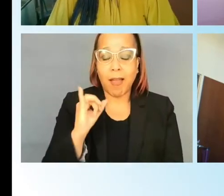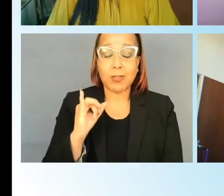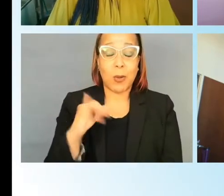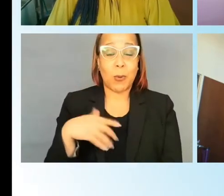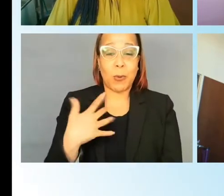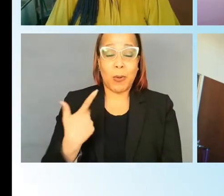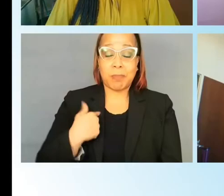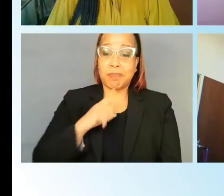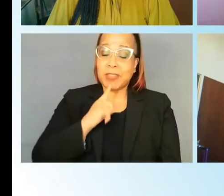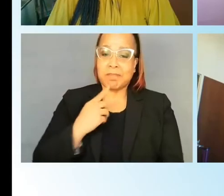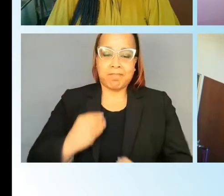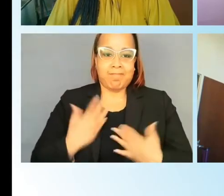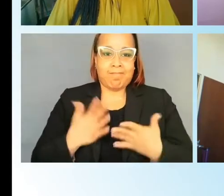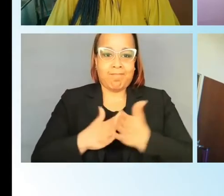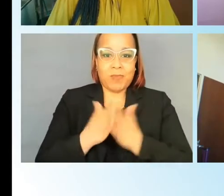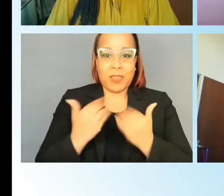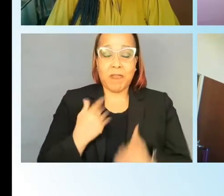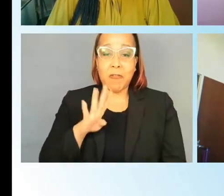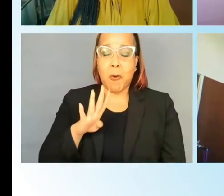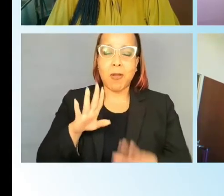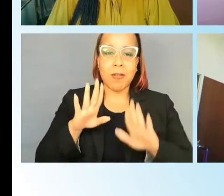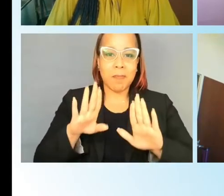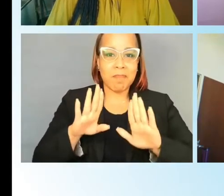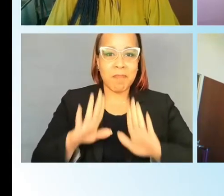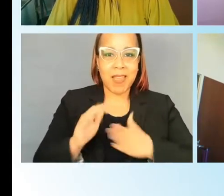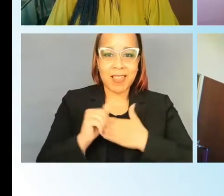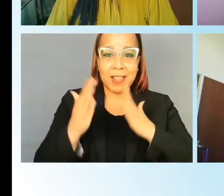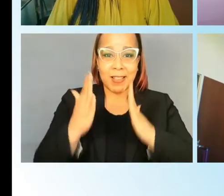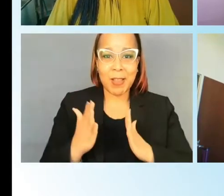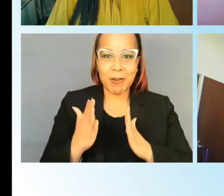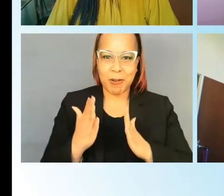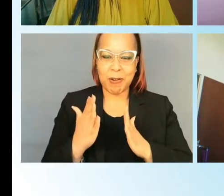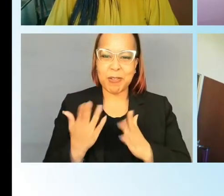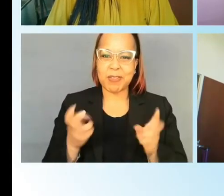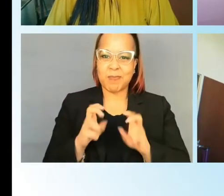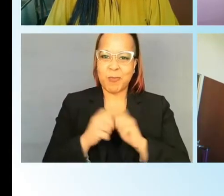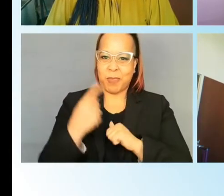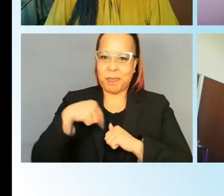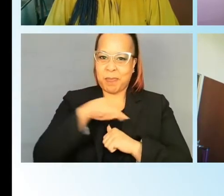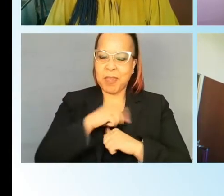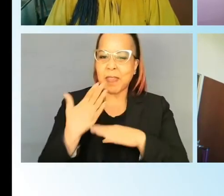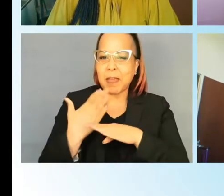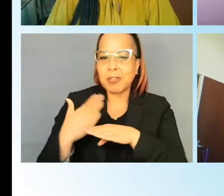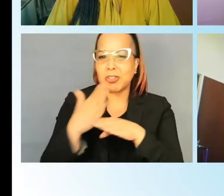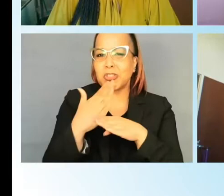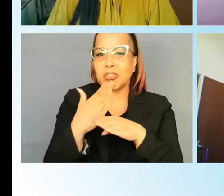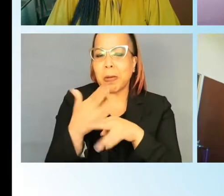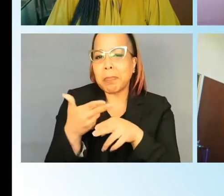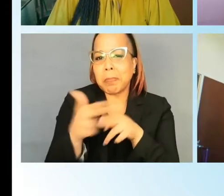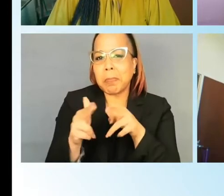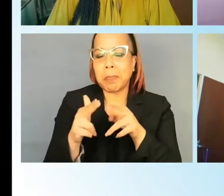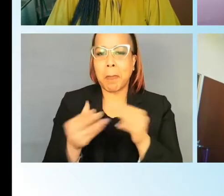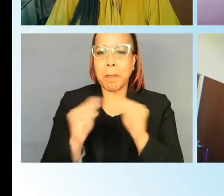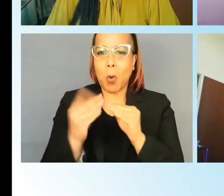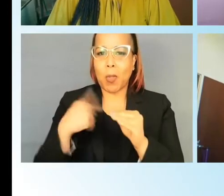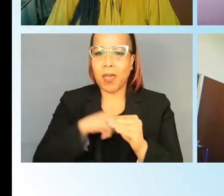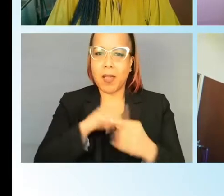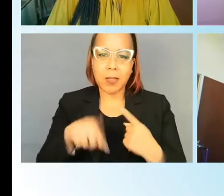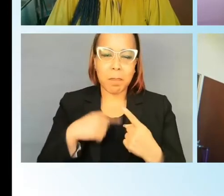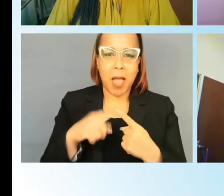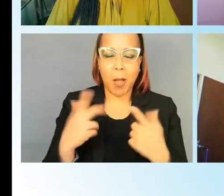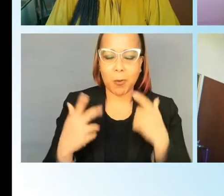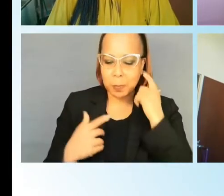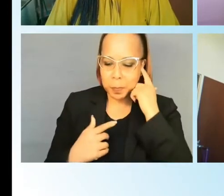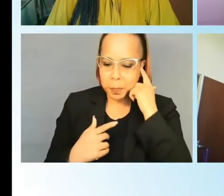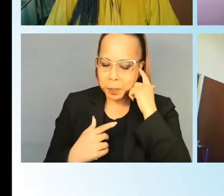have four amazing leaders with me who can share just a little bit more with us about some